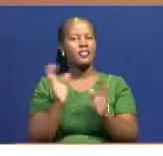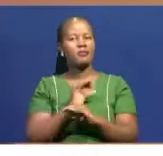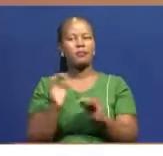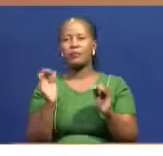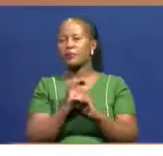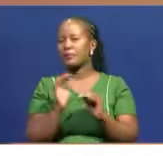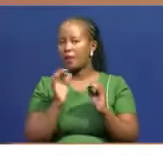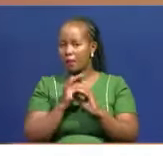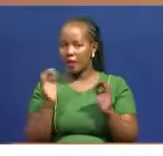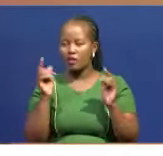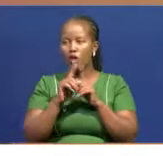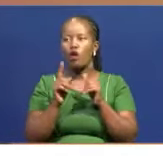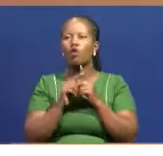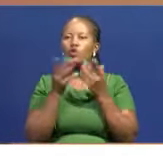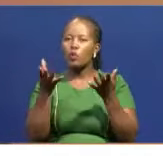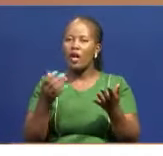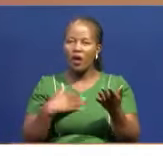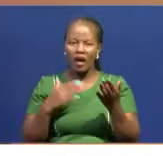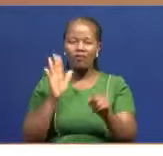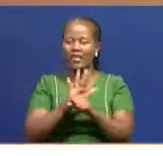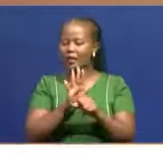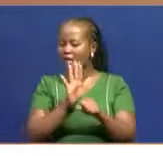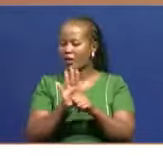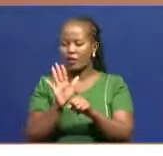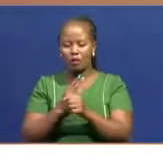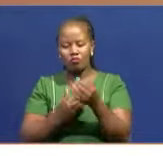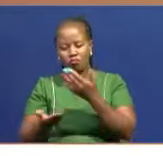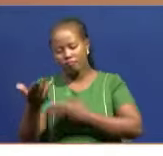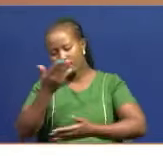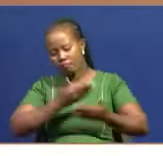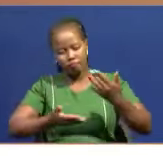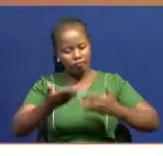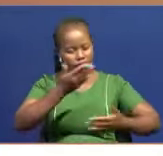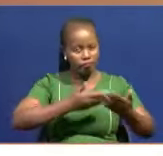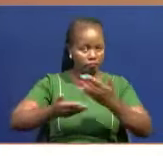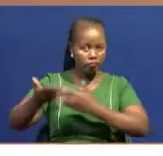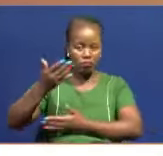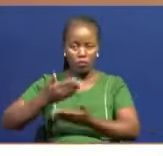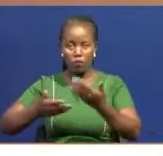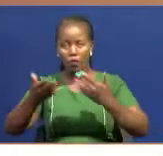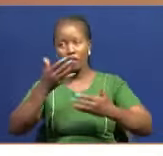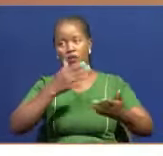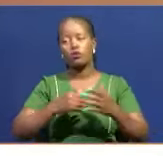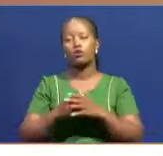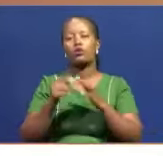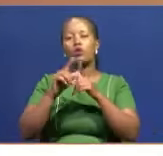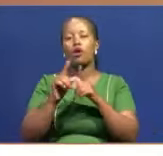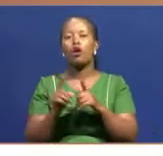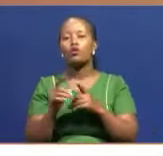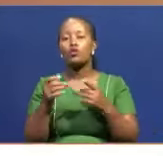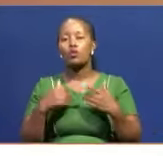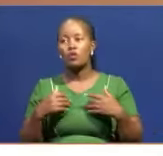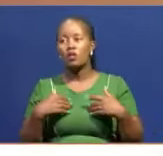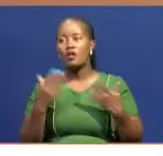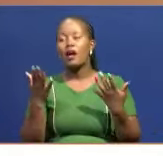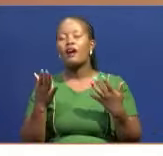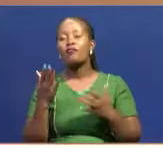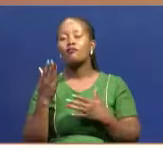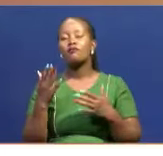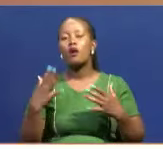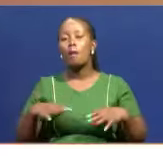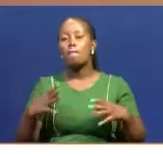as we speak, there's still a lot of conversation going on. There's also the under-20s, don't forget. Yes. Chipu, who won in